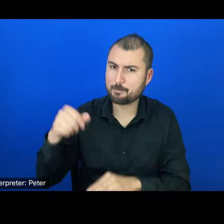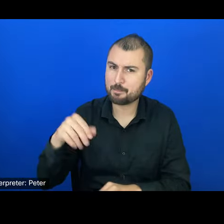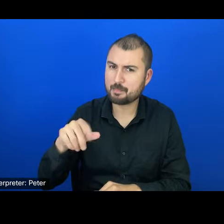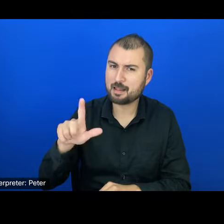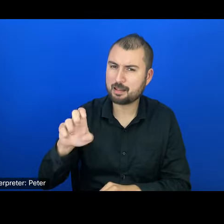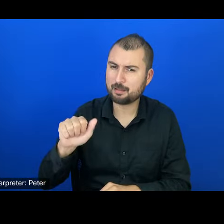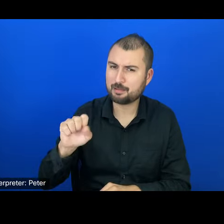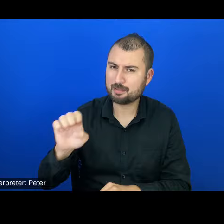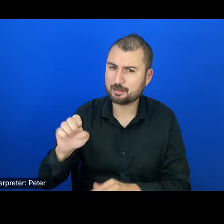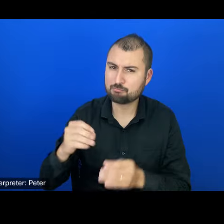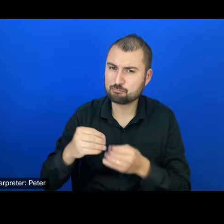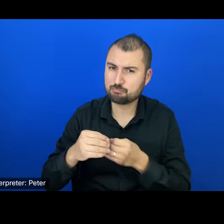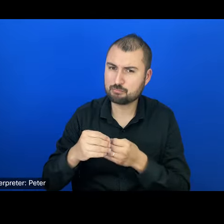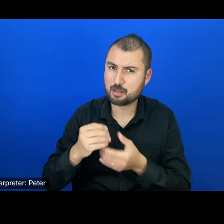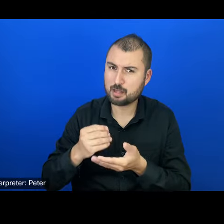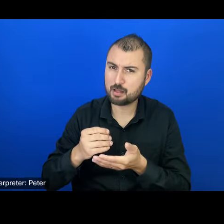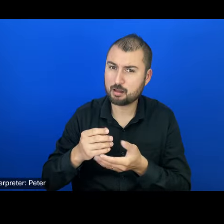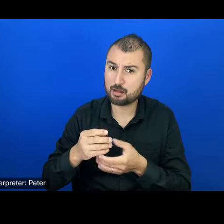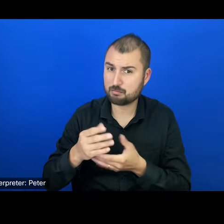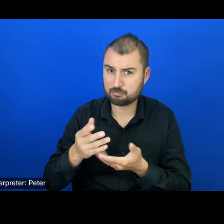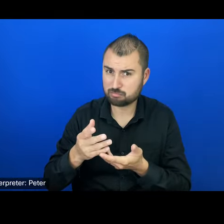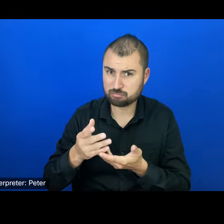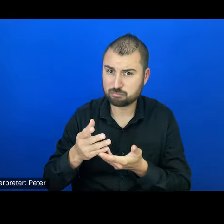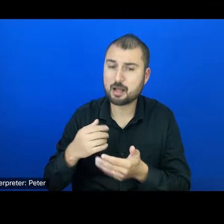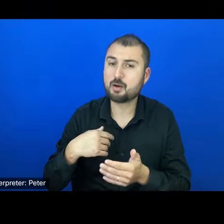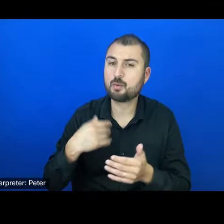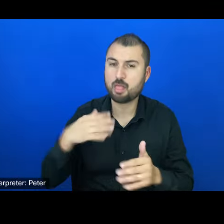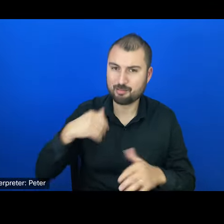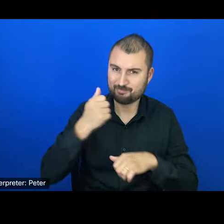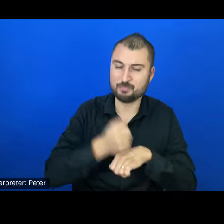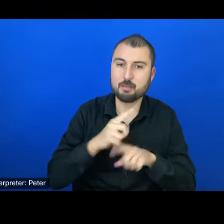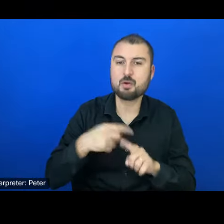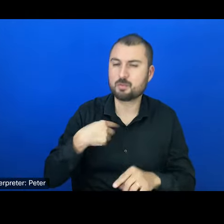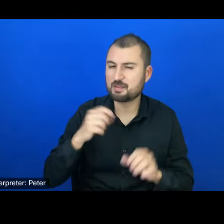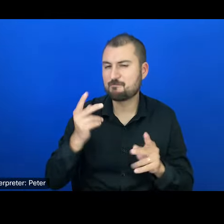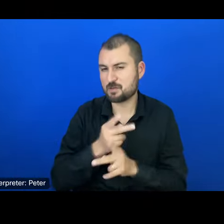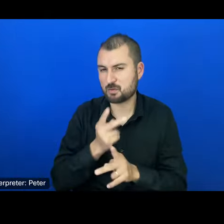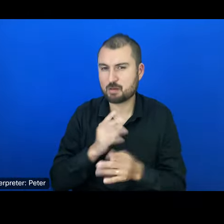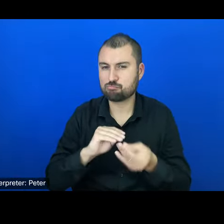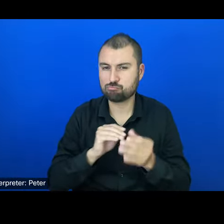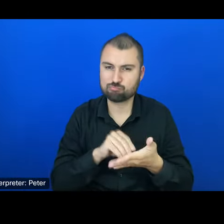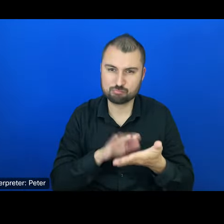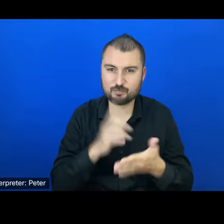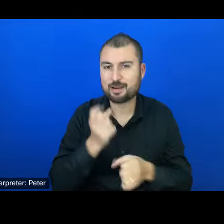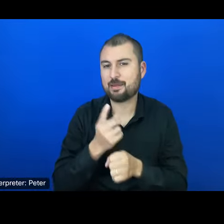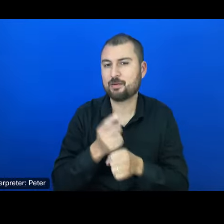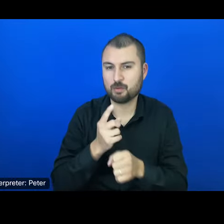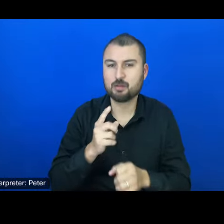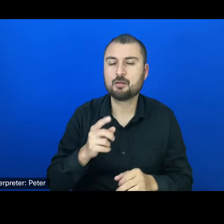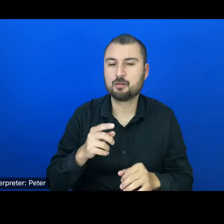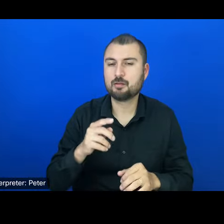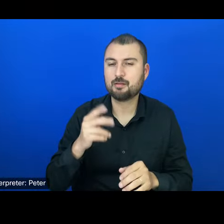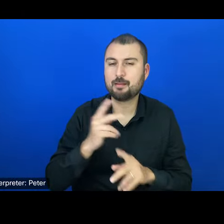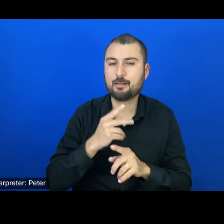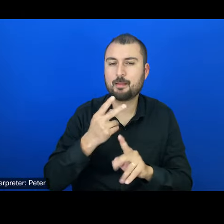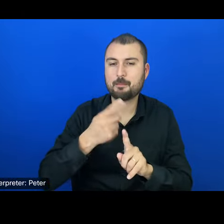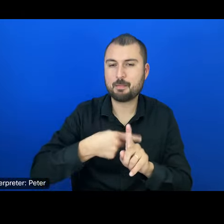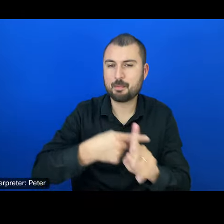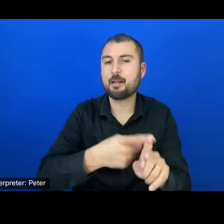that. We could probably do some calculation to determine what that annual lease payment that KBI would need to make. And